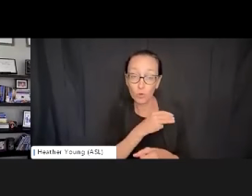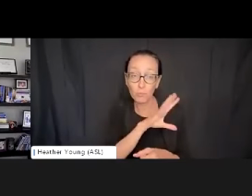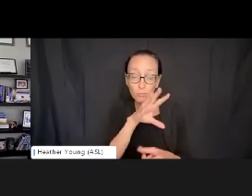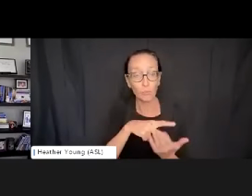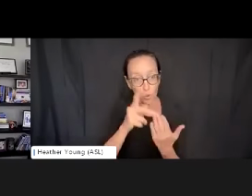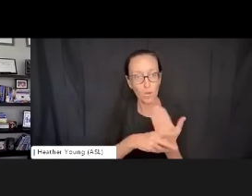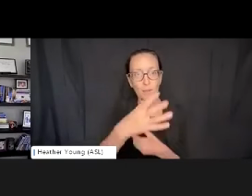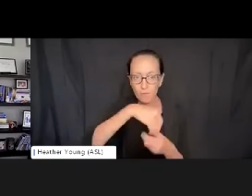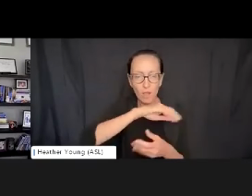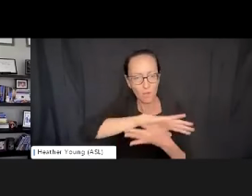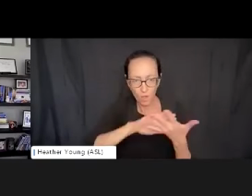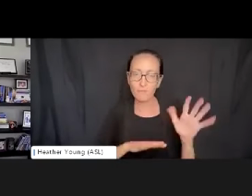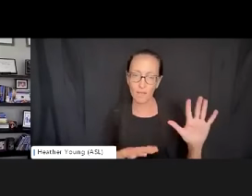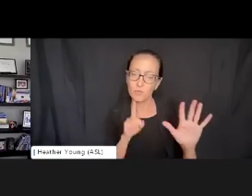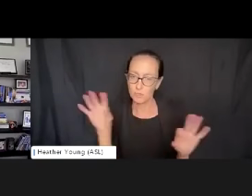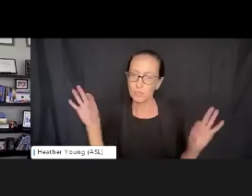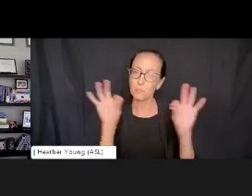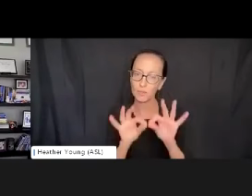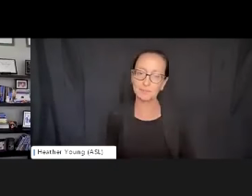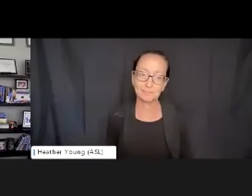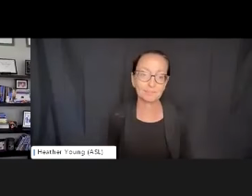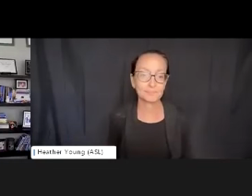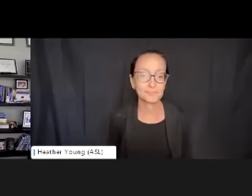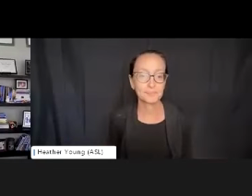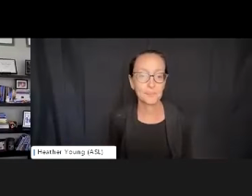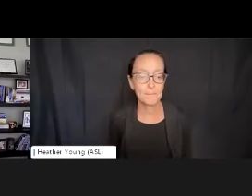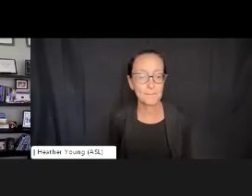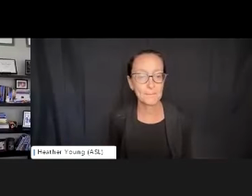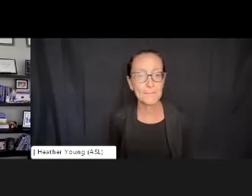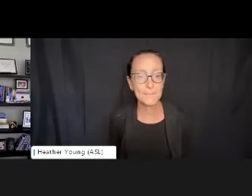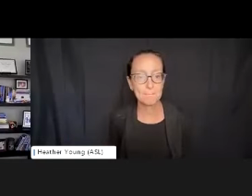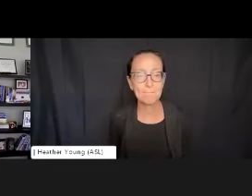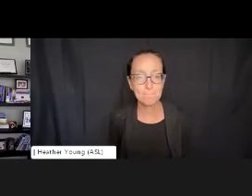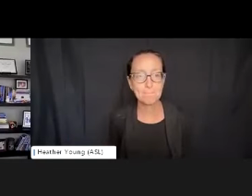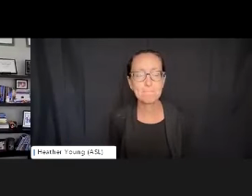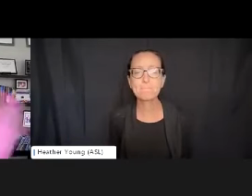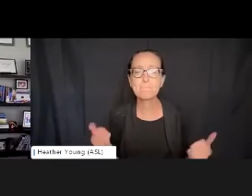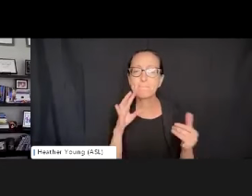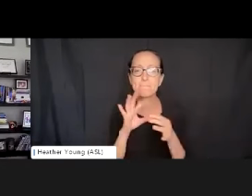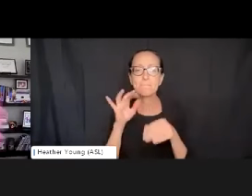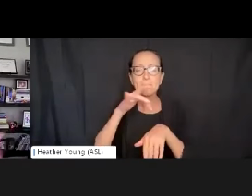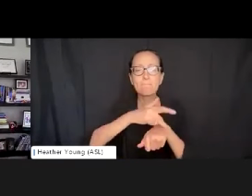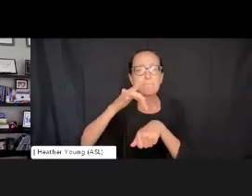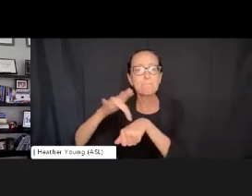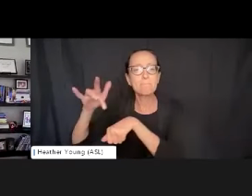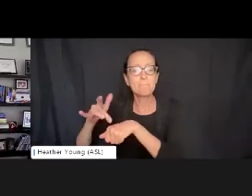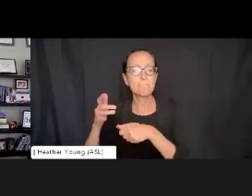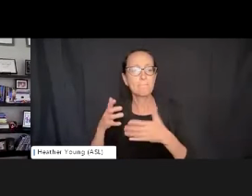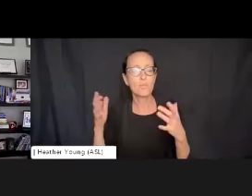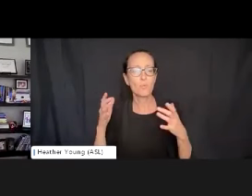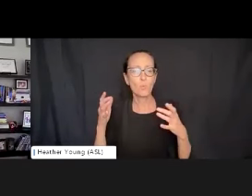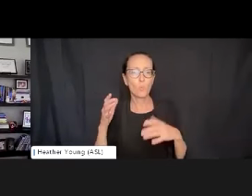those things can be really important. I also want to touch base about sort of just the spheres of where we want to look